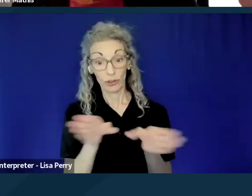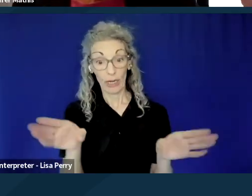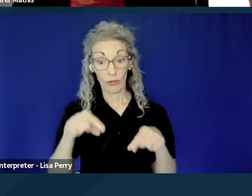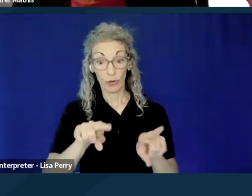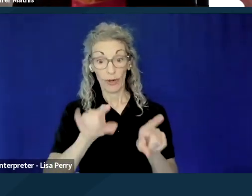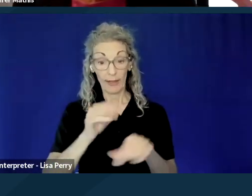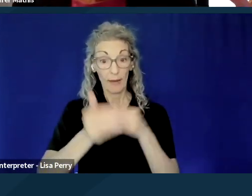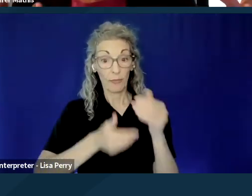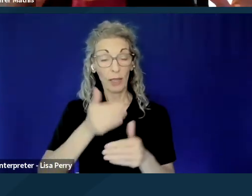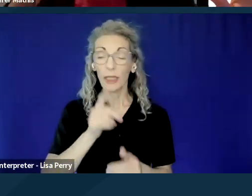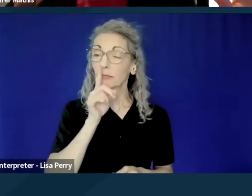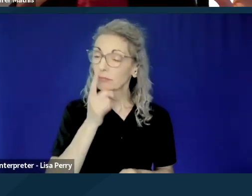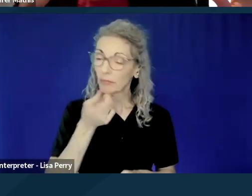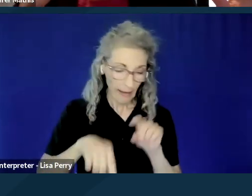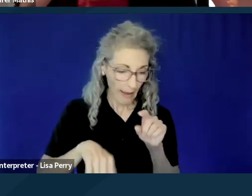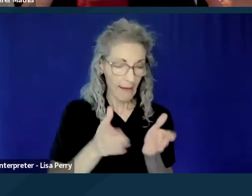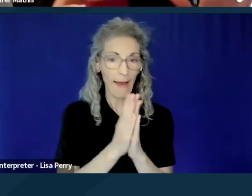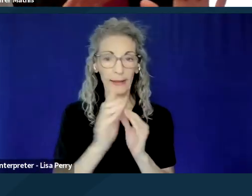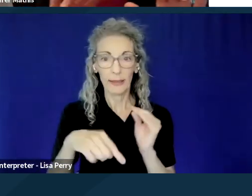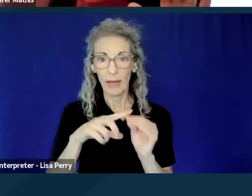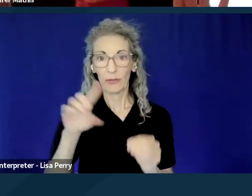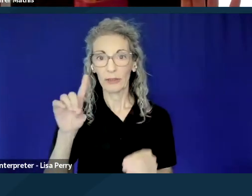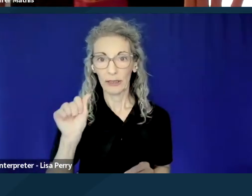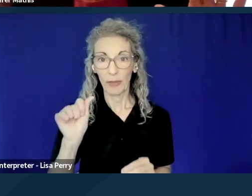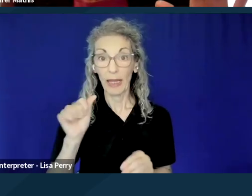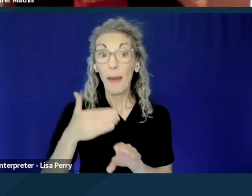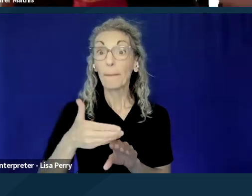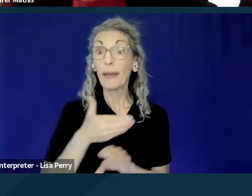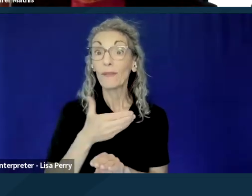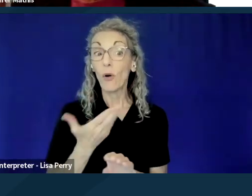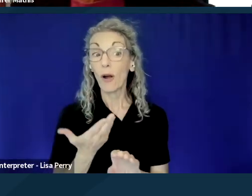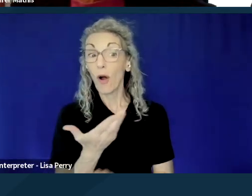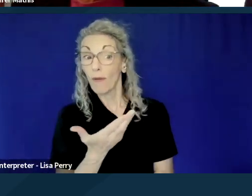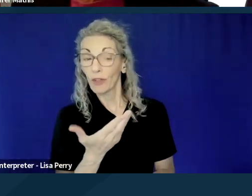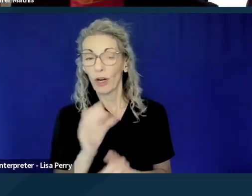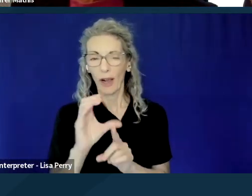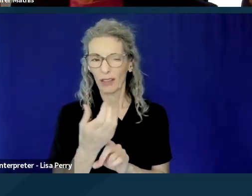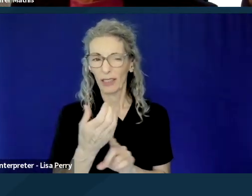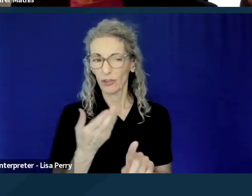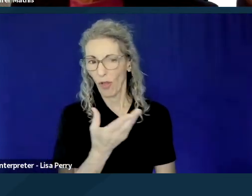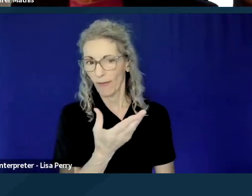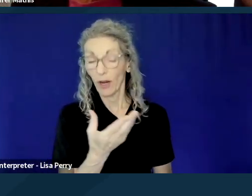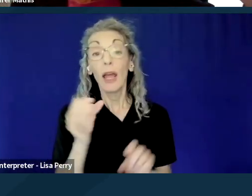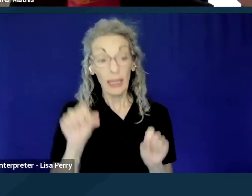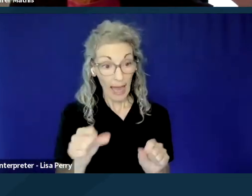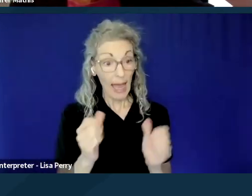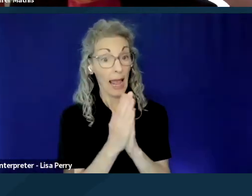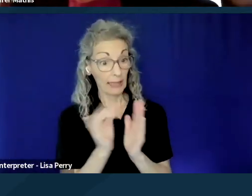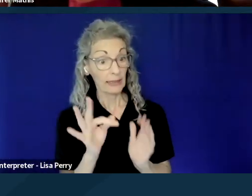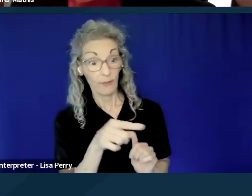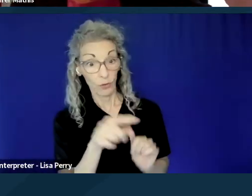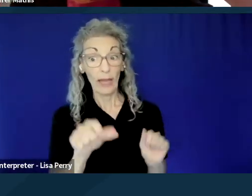ask about disability. Before they give you a conditional job offer, they can ask you if you can do the essential functions of the